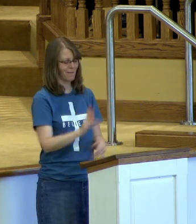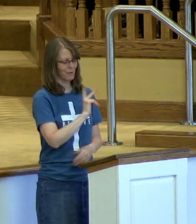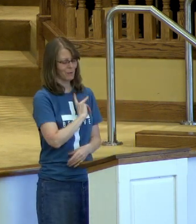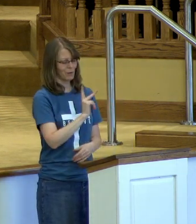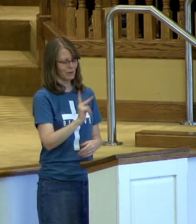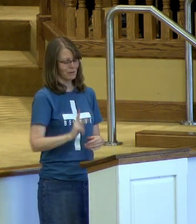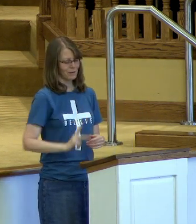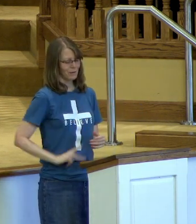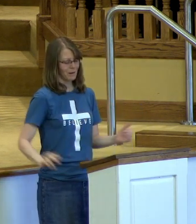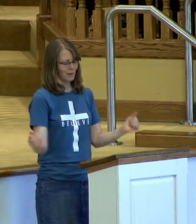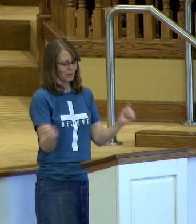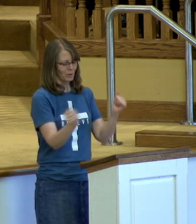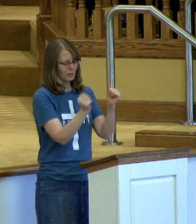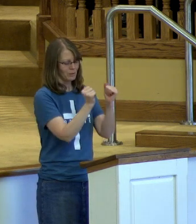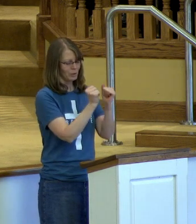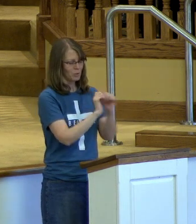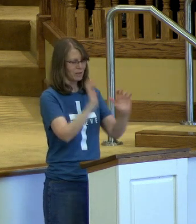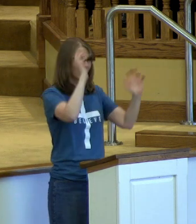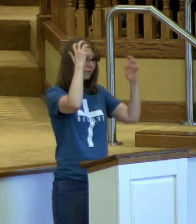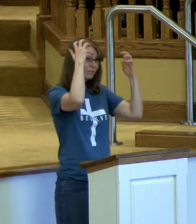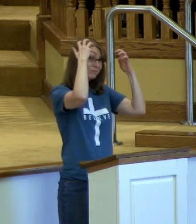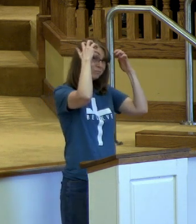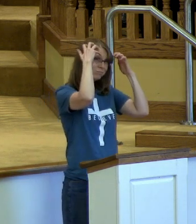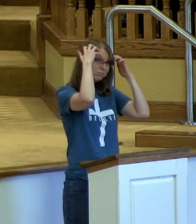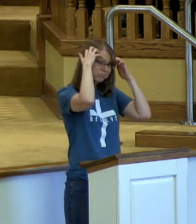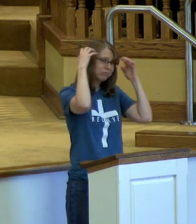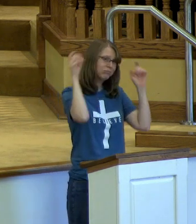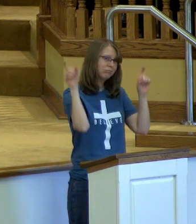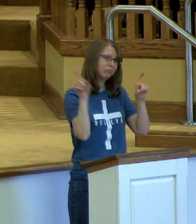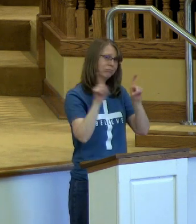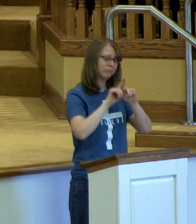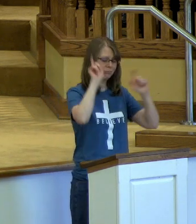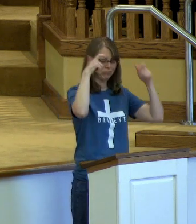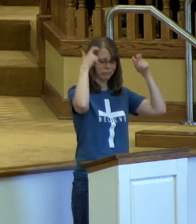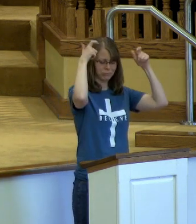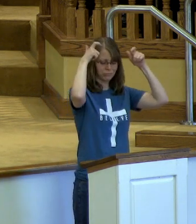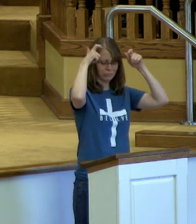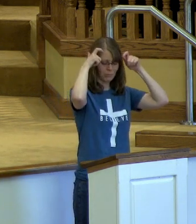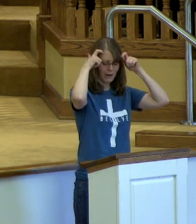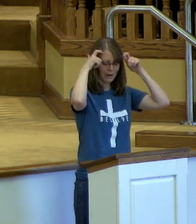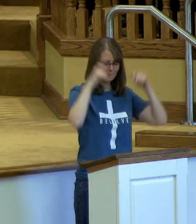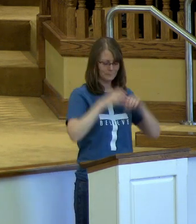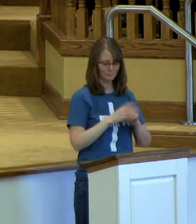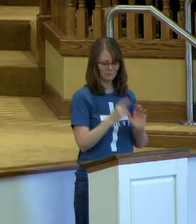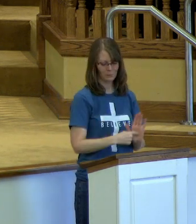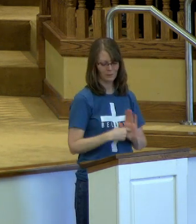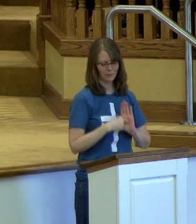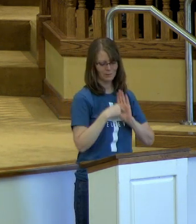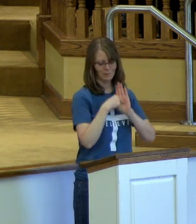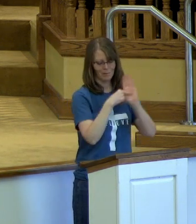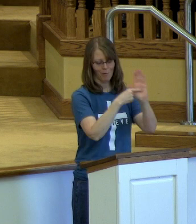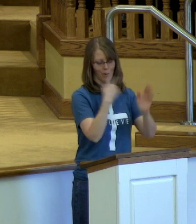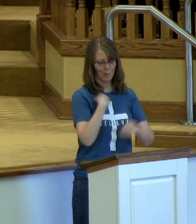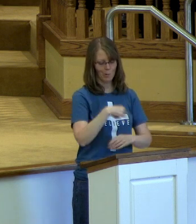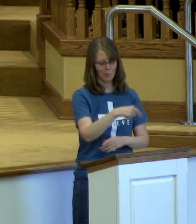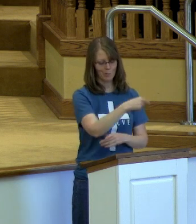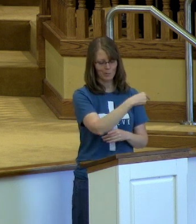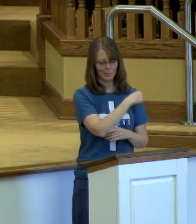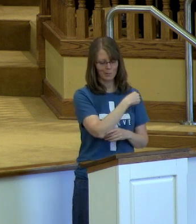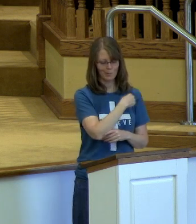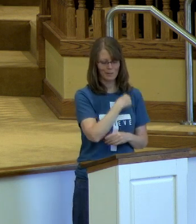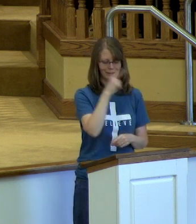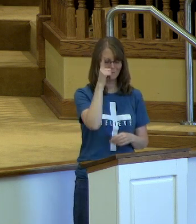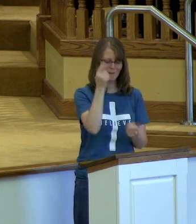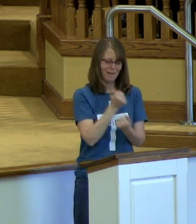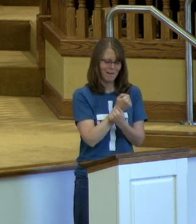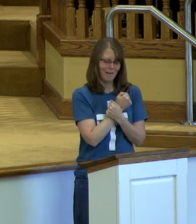with thorns his only crown. Just to show us that he loves